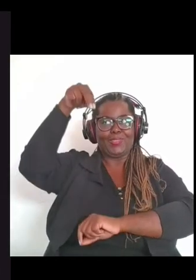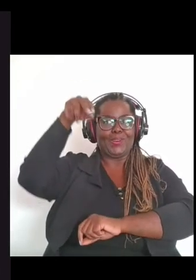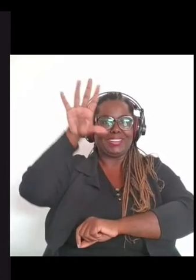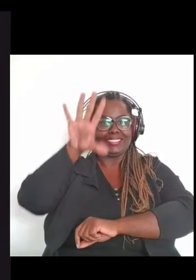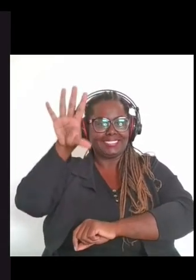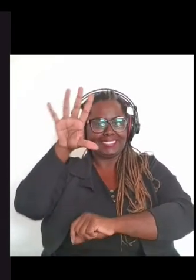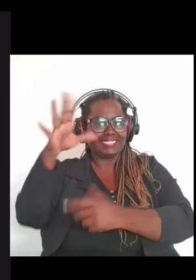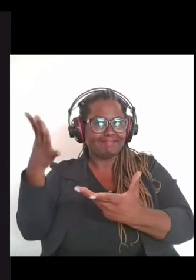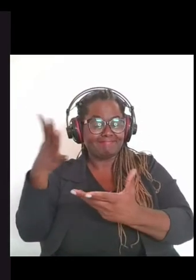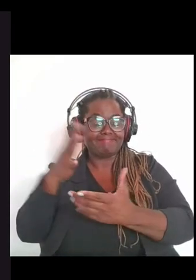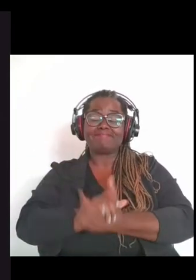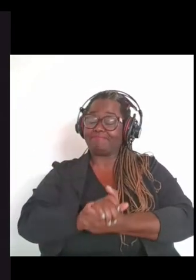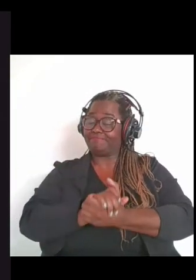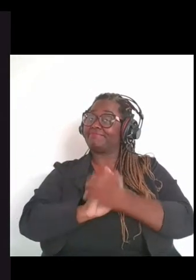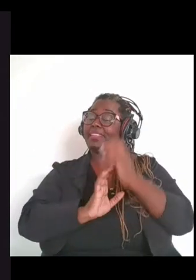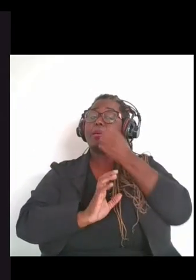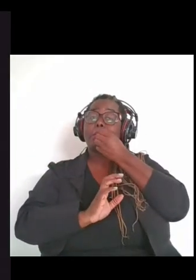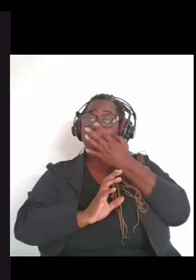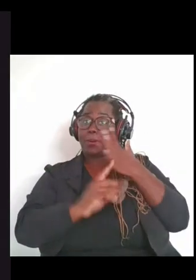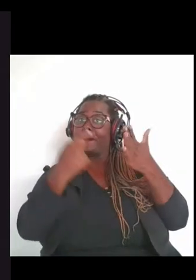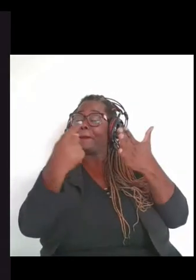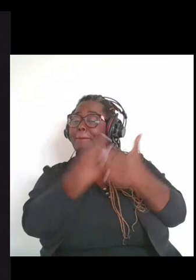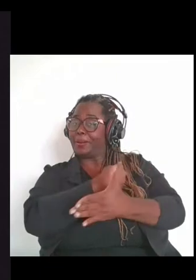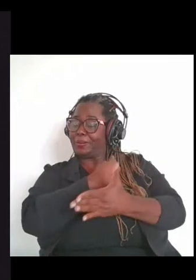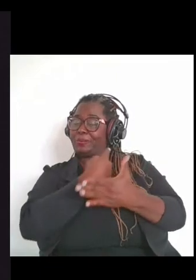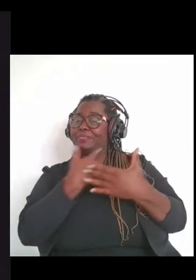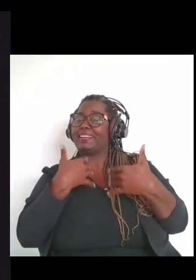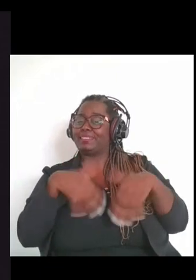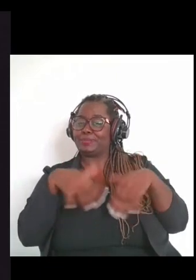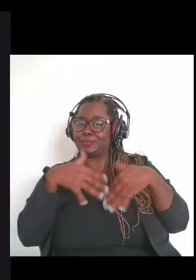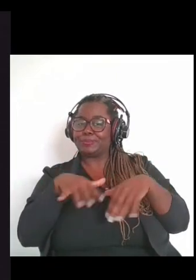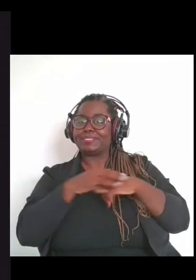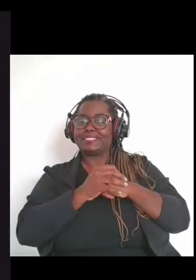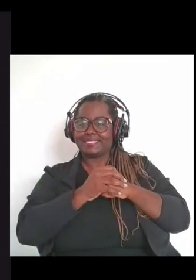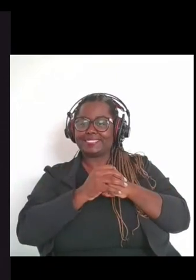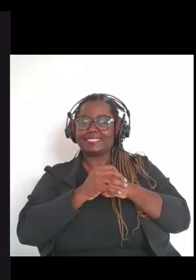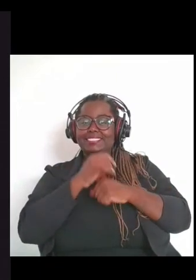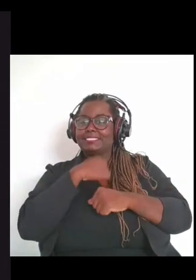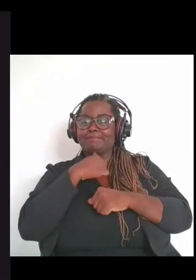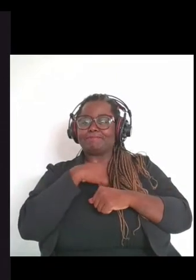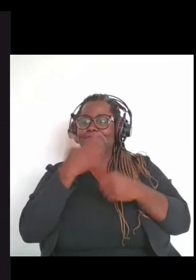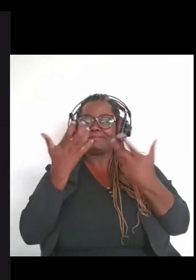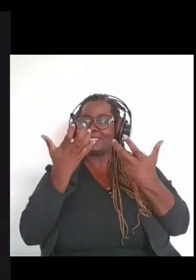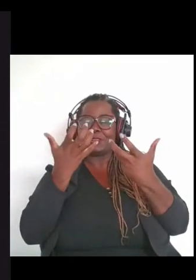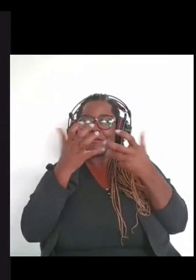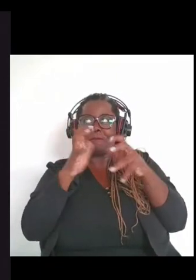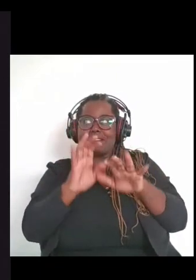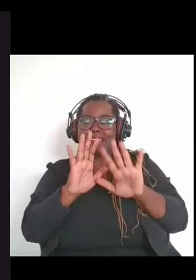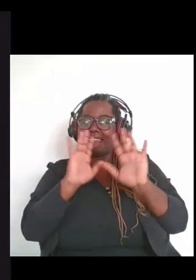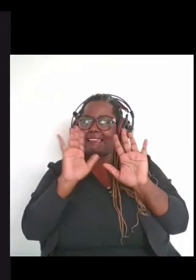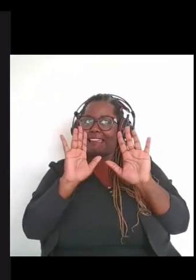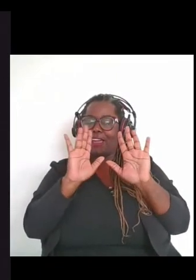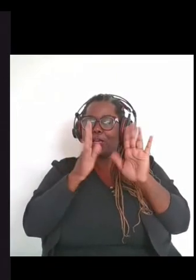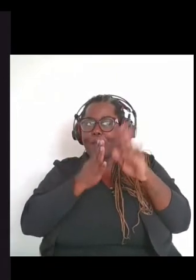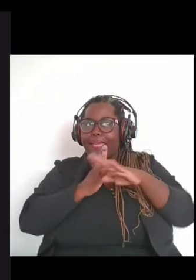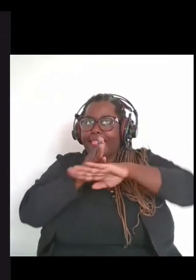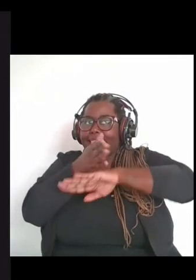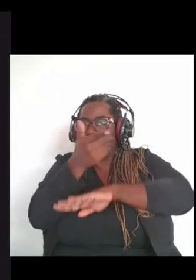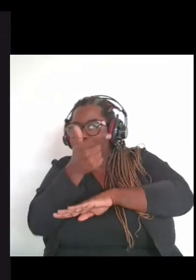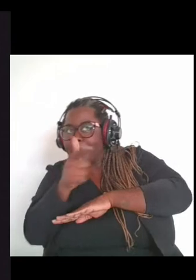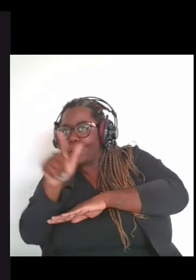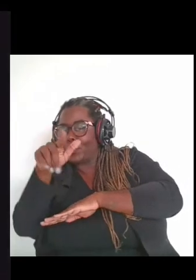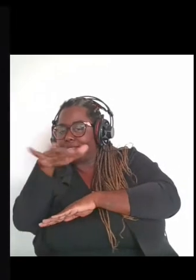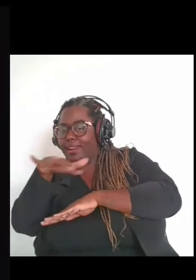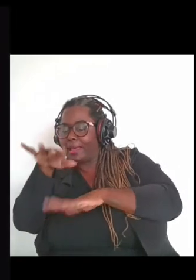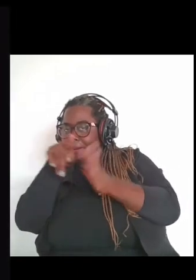question now you see okay I don't want to get into my other work but the term I've been working on now um